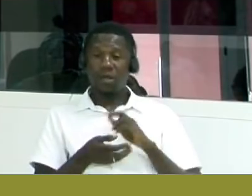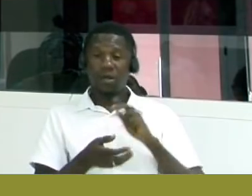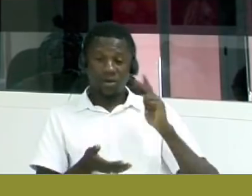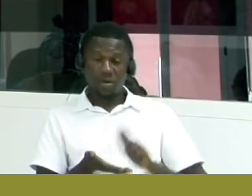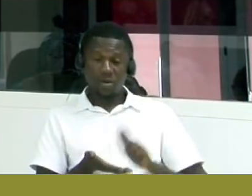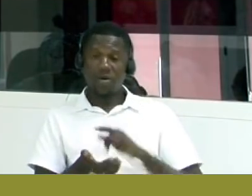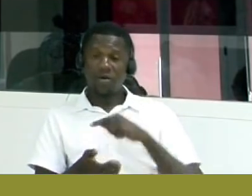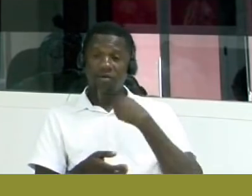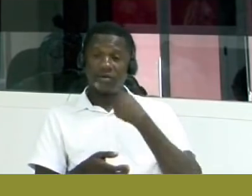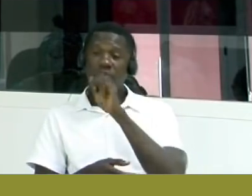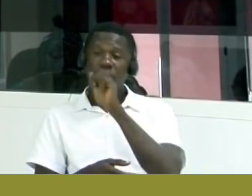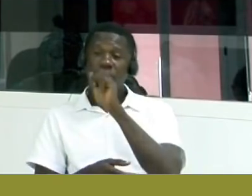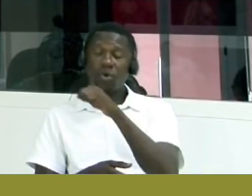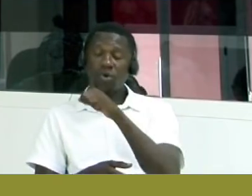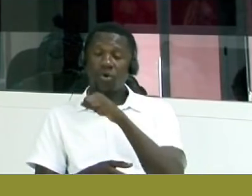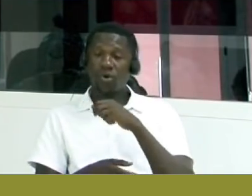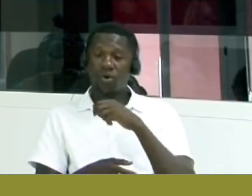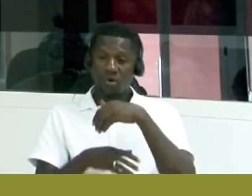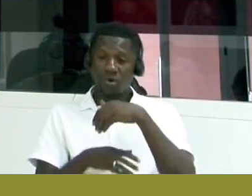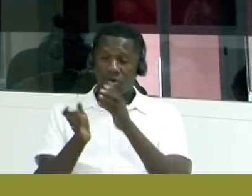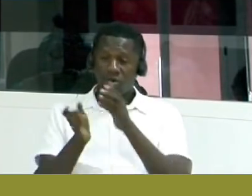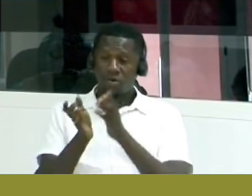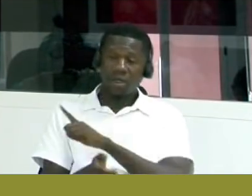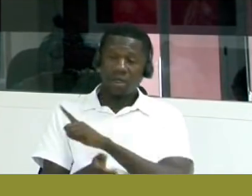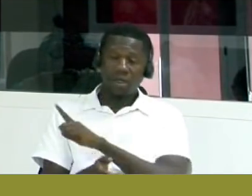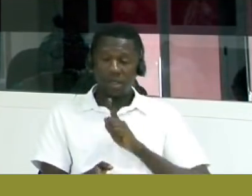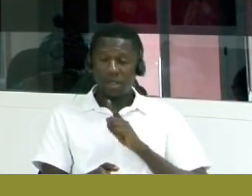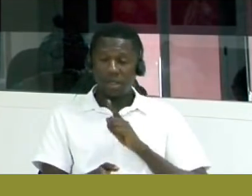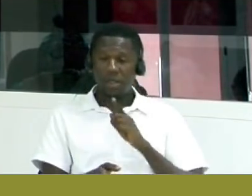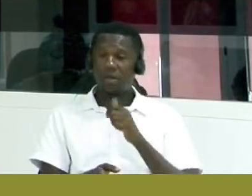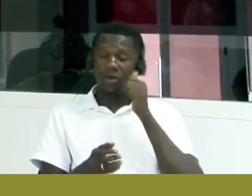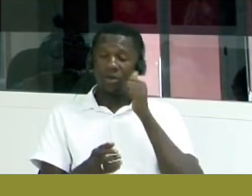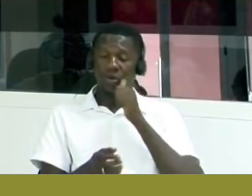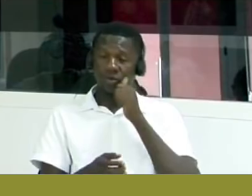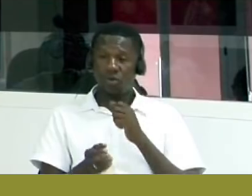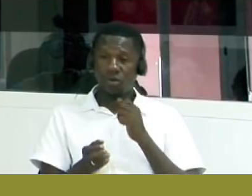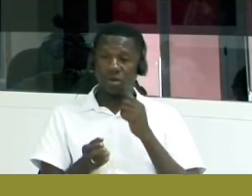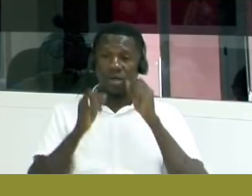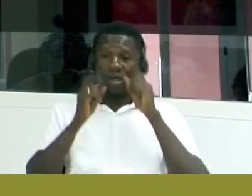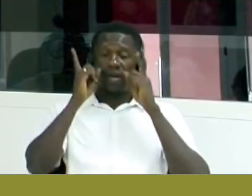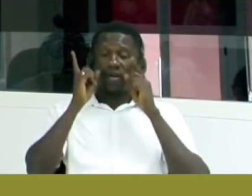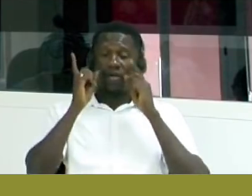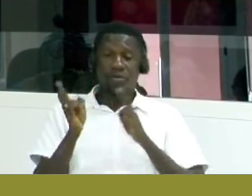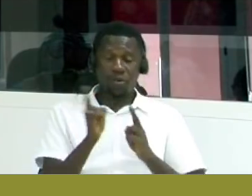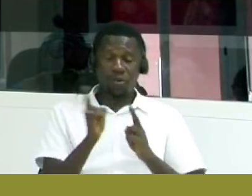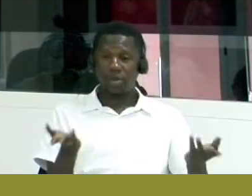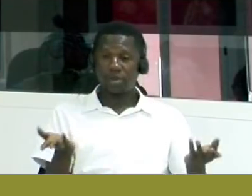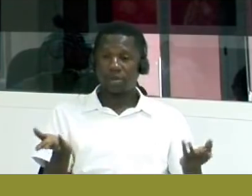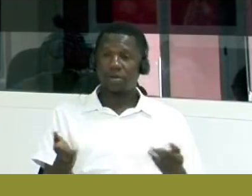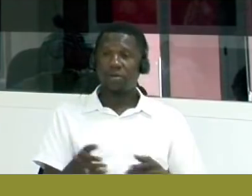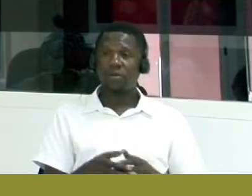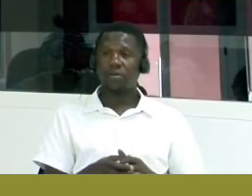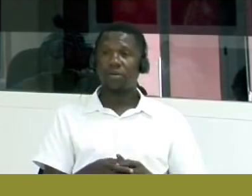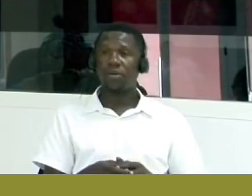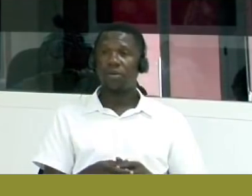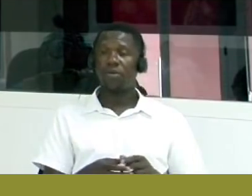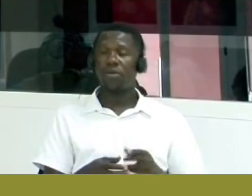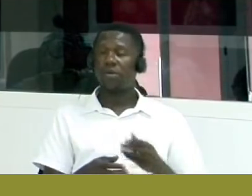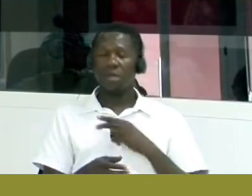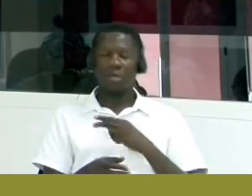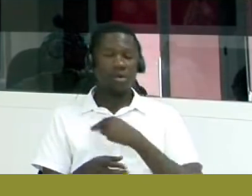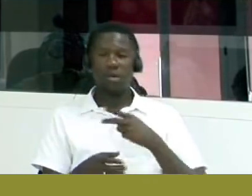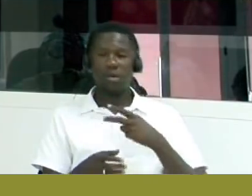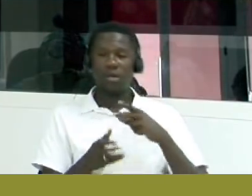they used live ammunition? Oh, that was, I didn't need to have confirmation from my forces. It was all over the country